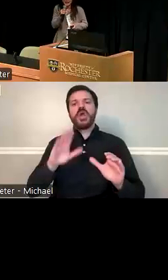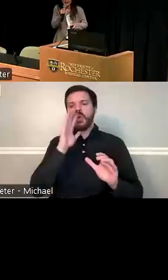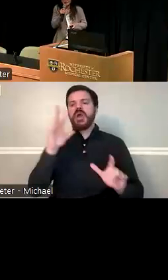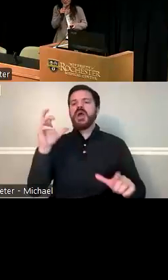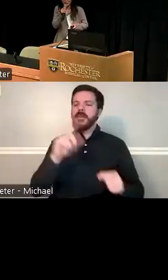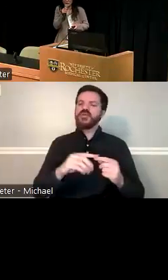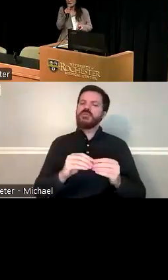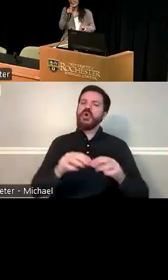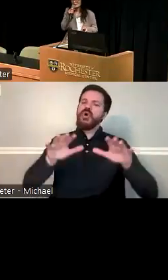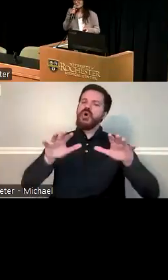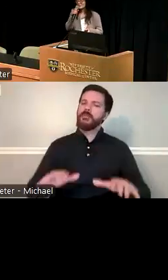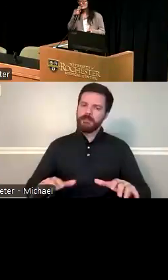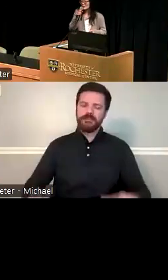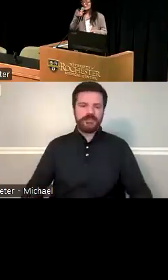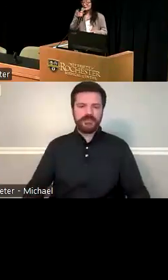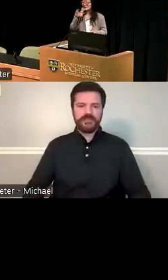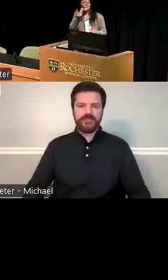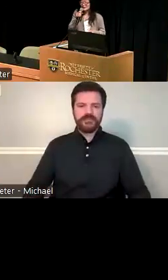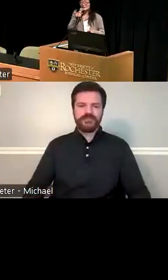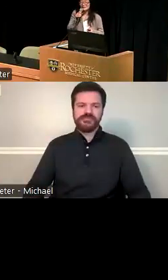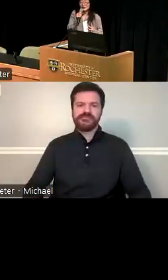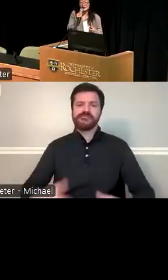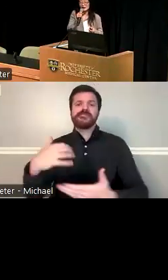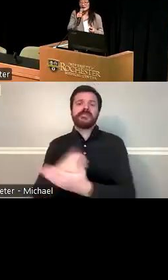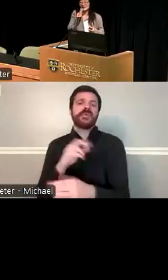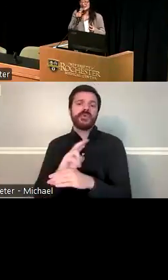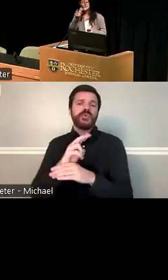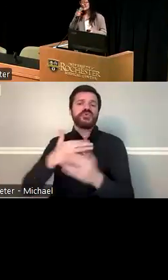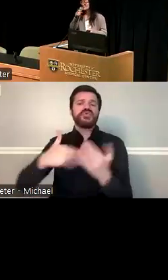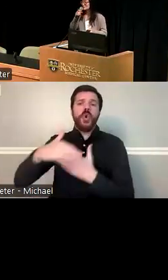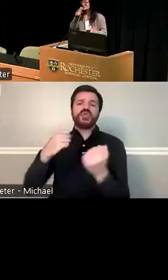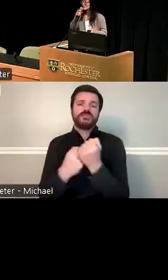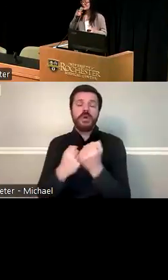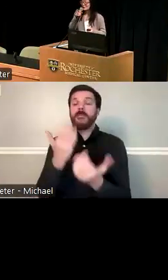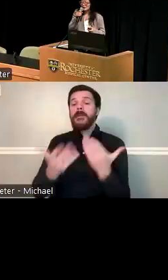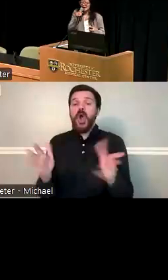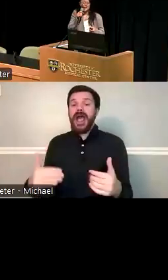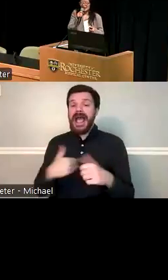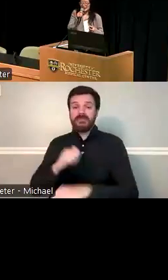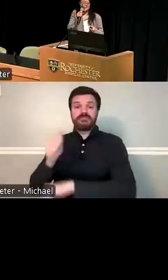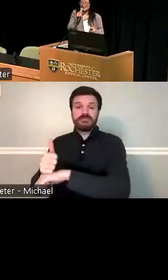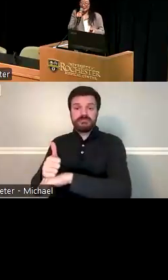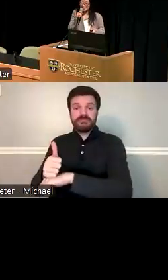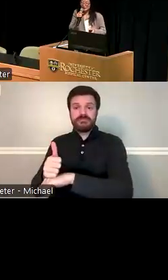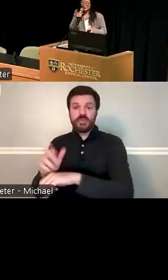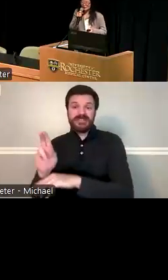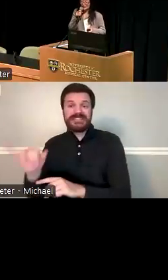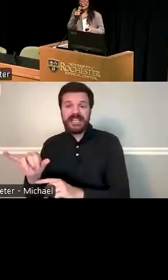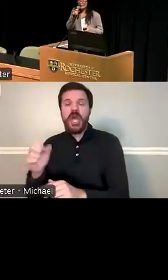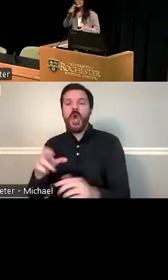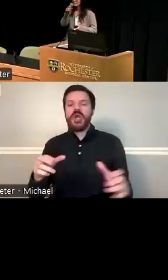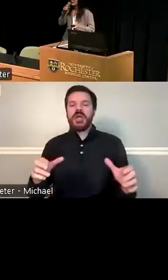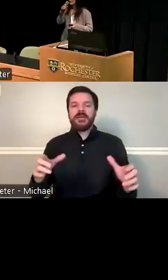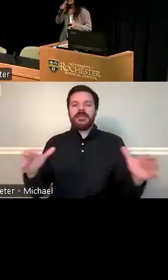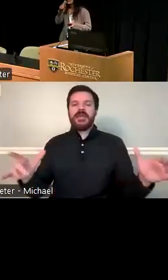And then mobilizing social support, whether it is building on existing social support or expanding your social